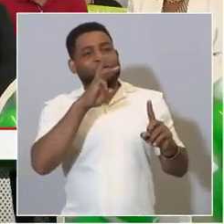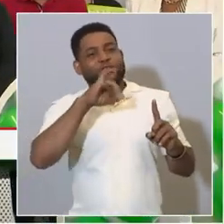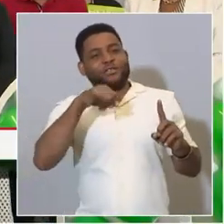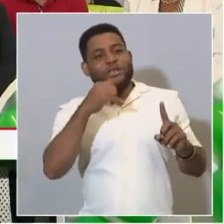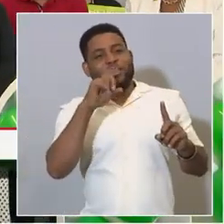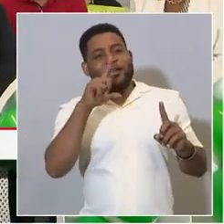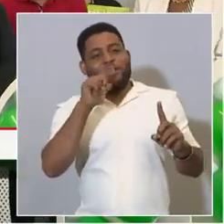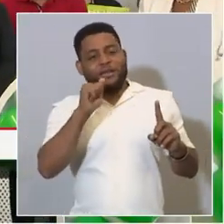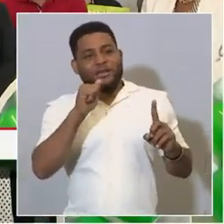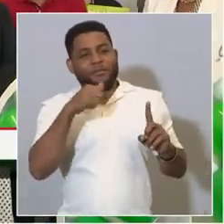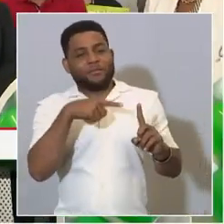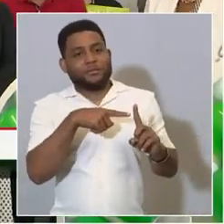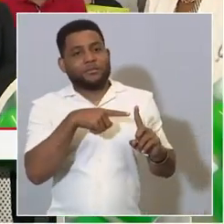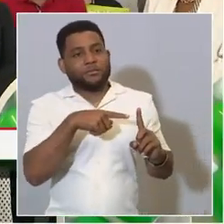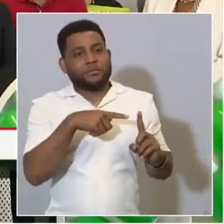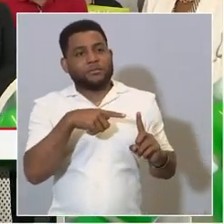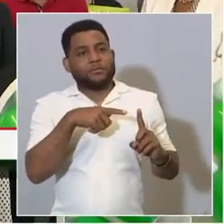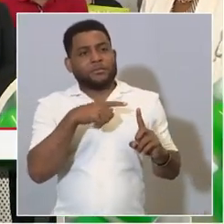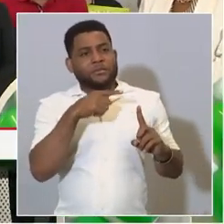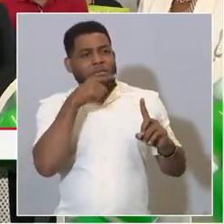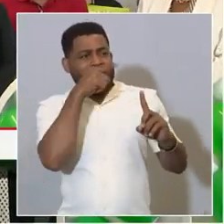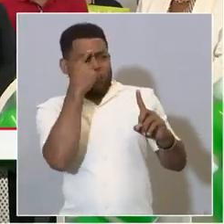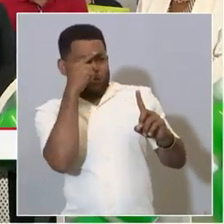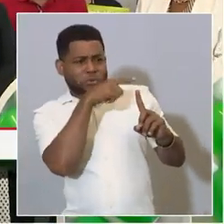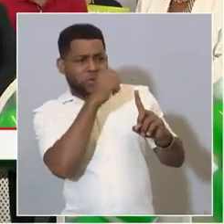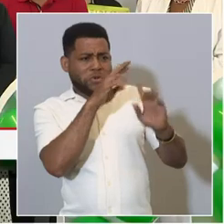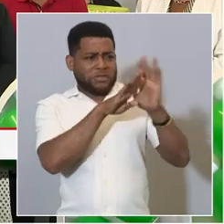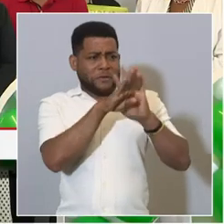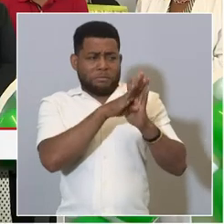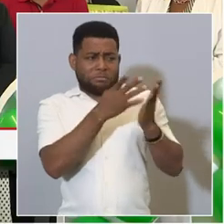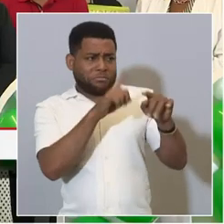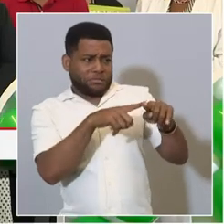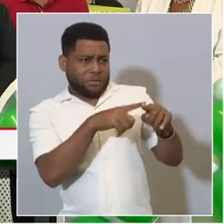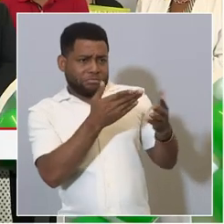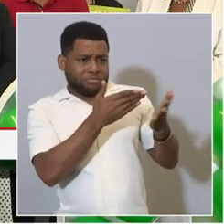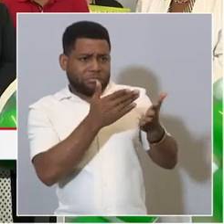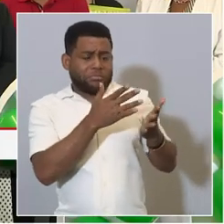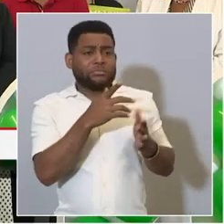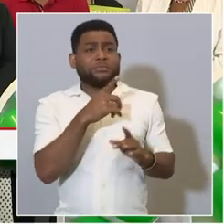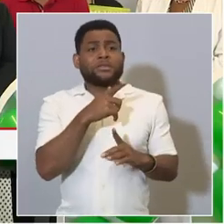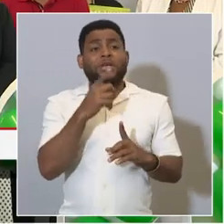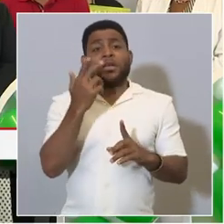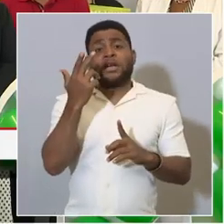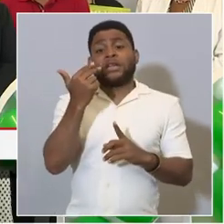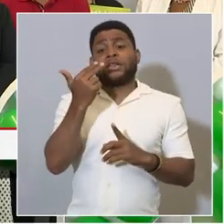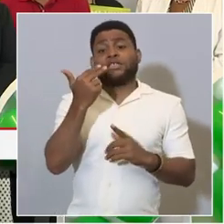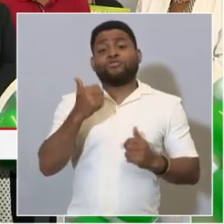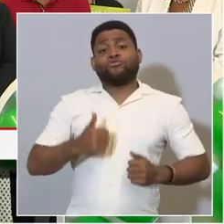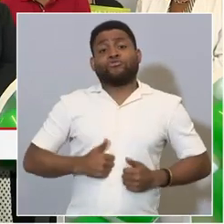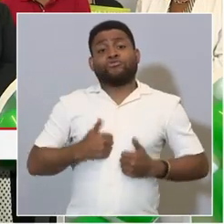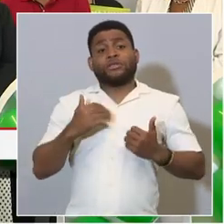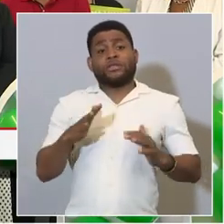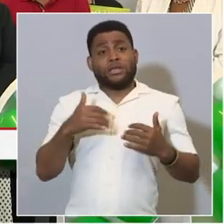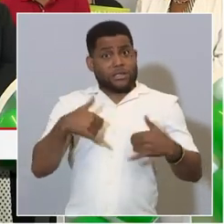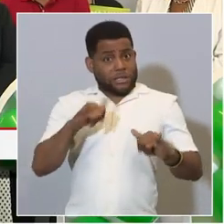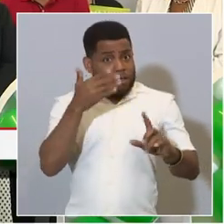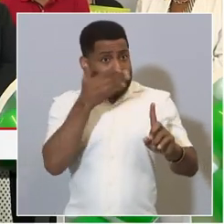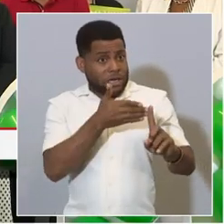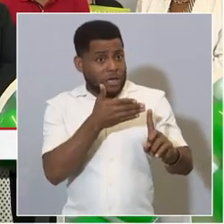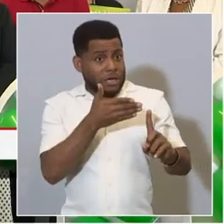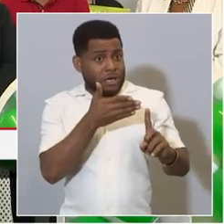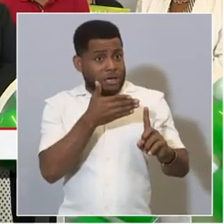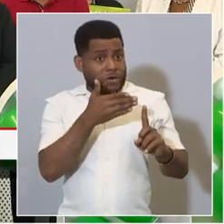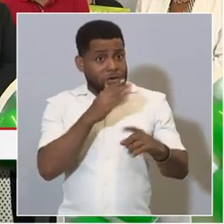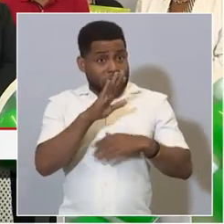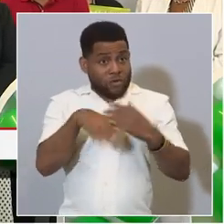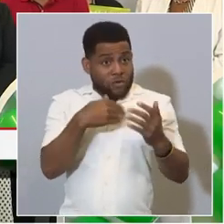and/or the development team. I know you guys mentioned there were 13 residents still there. Do you know if all 13 will be returning as well? We've